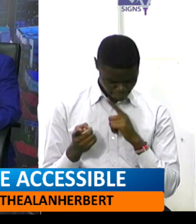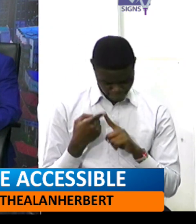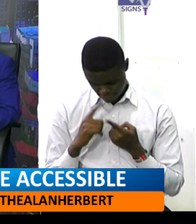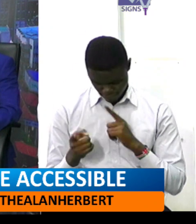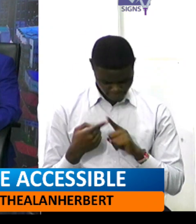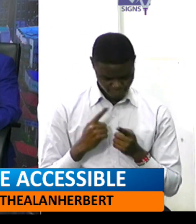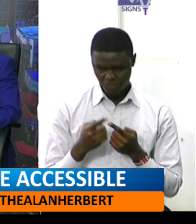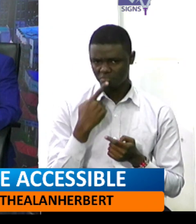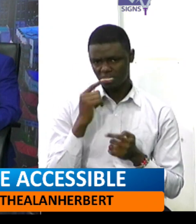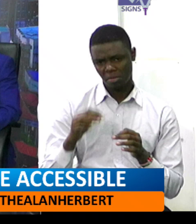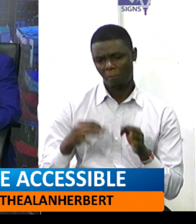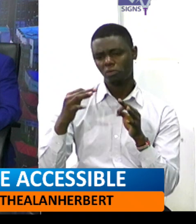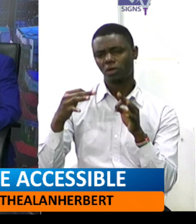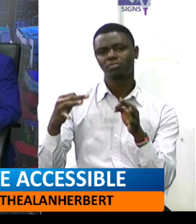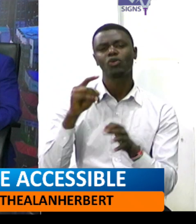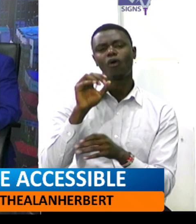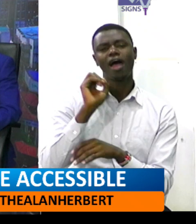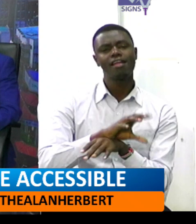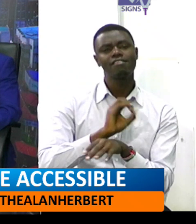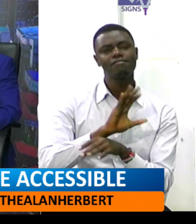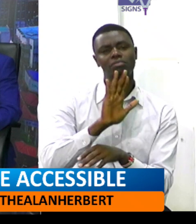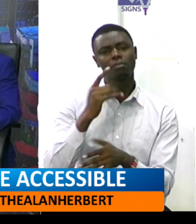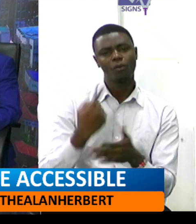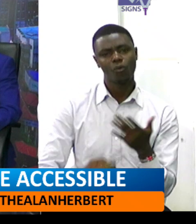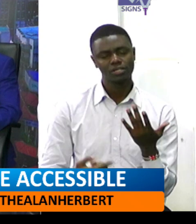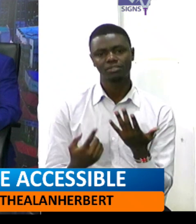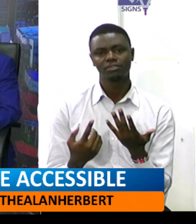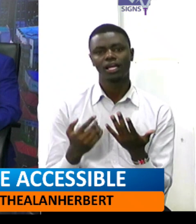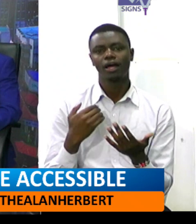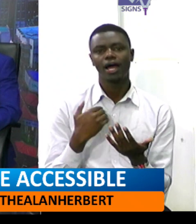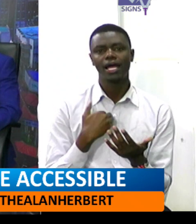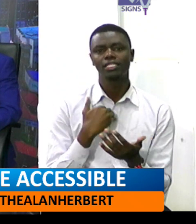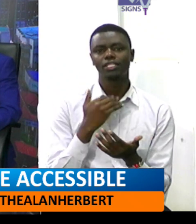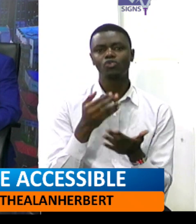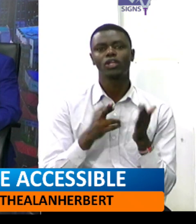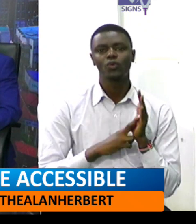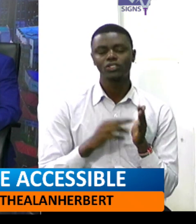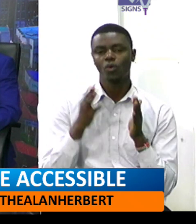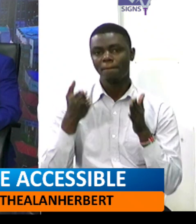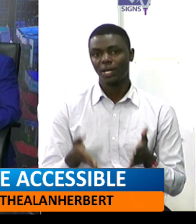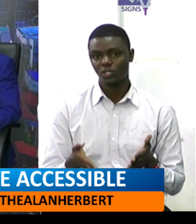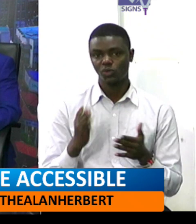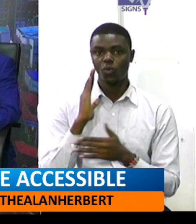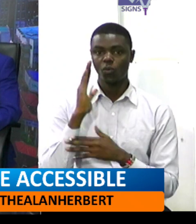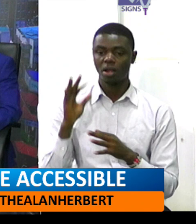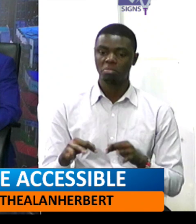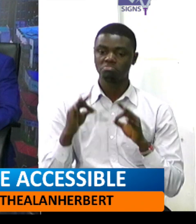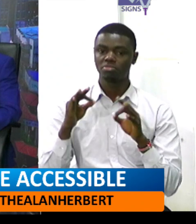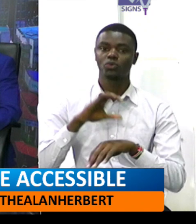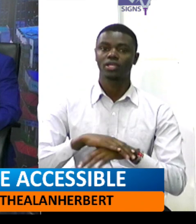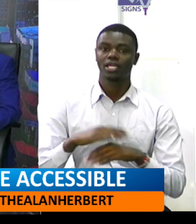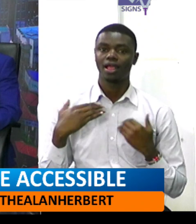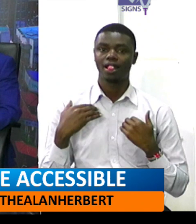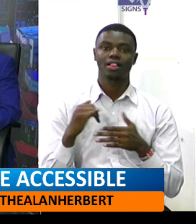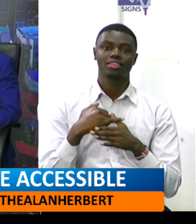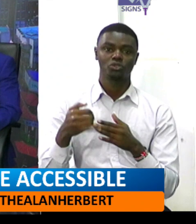said procrastinating, what would be your advice and your rallying call to somebody who might be procrastinating to get health